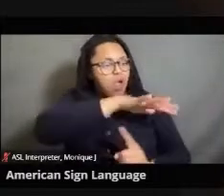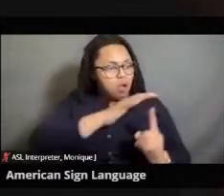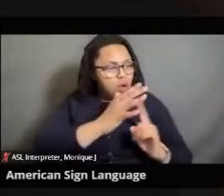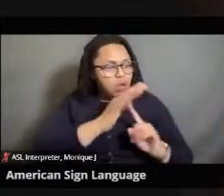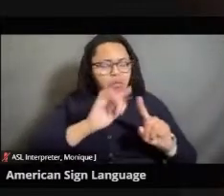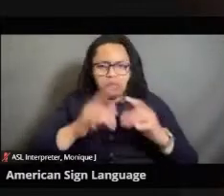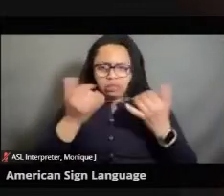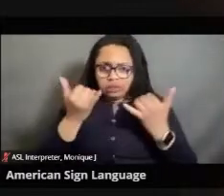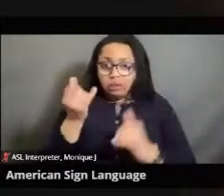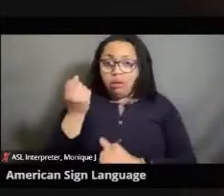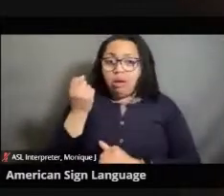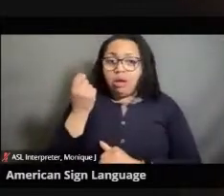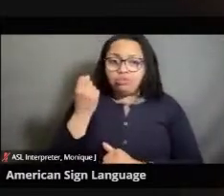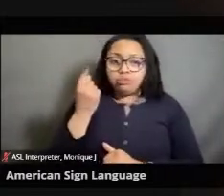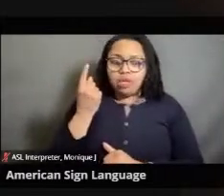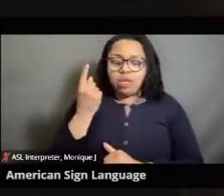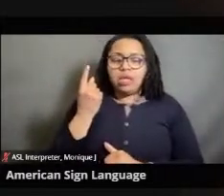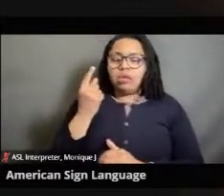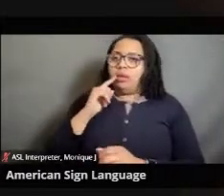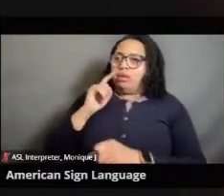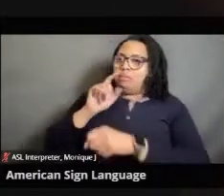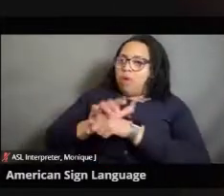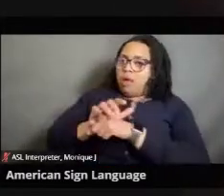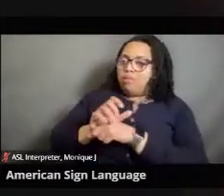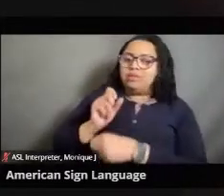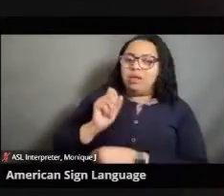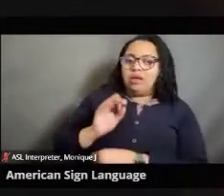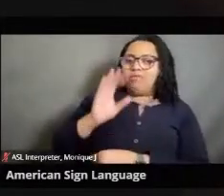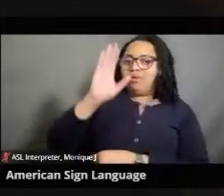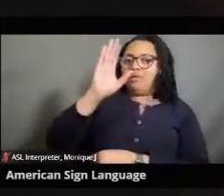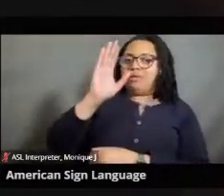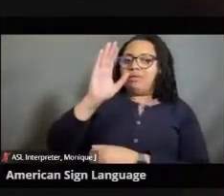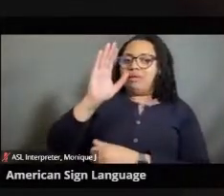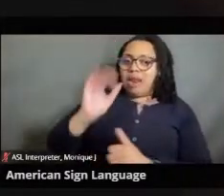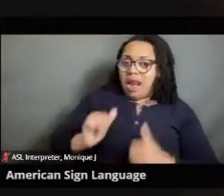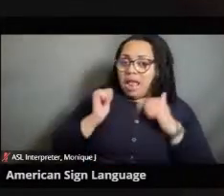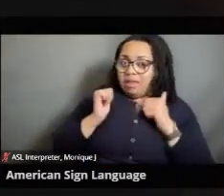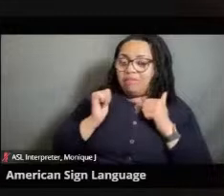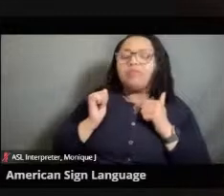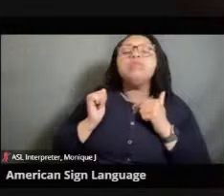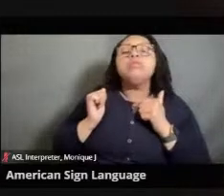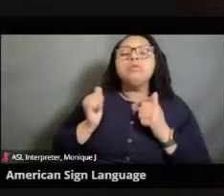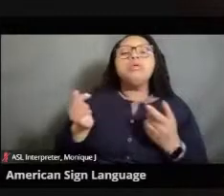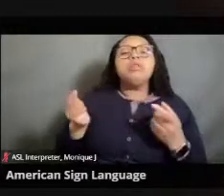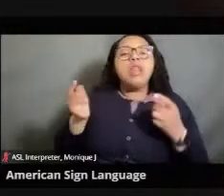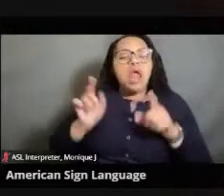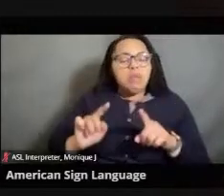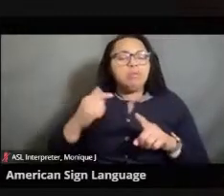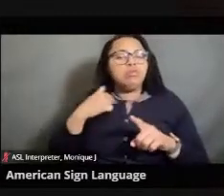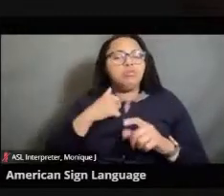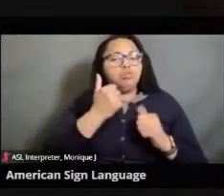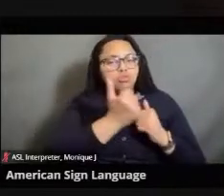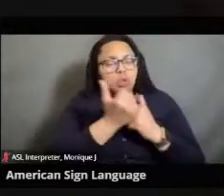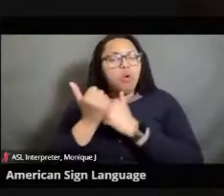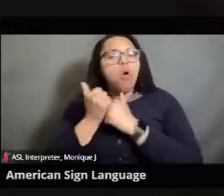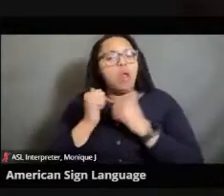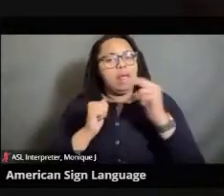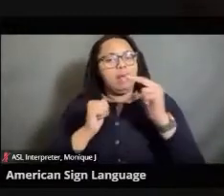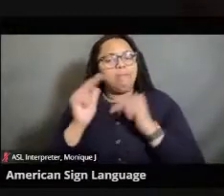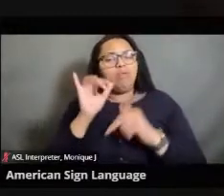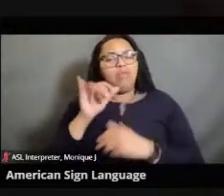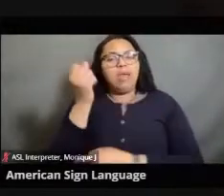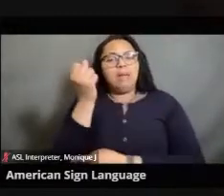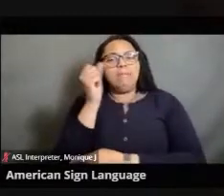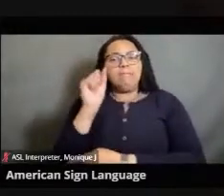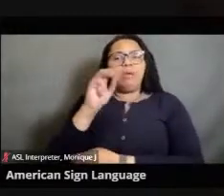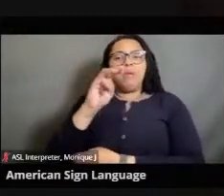understand the promise of life that happens when we build this movement together. So I wrote